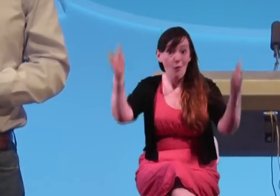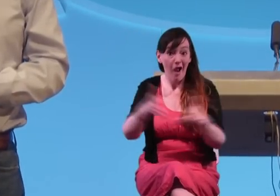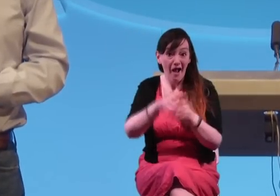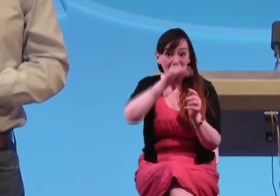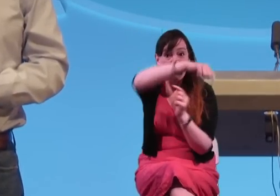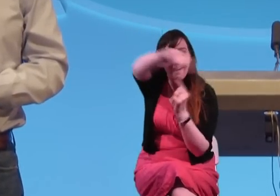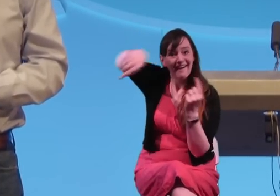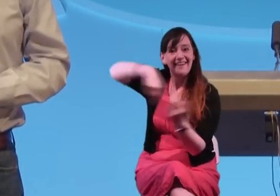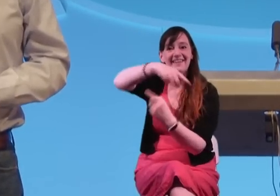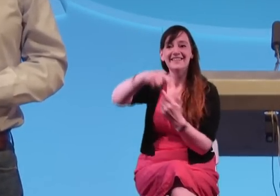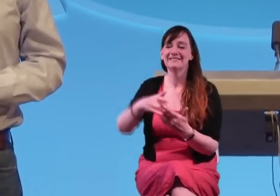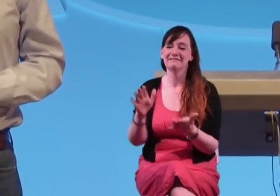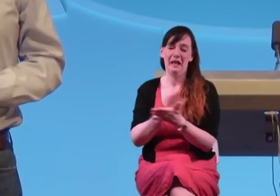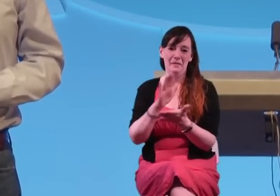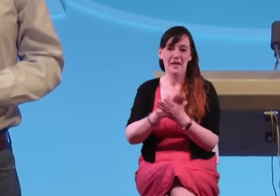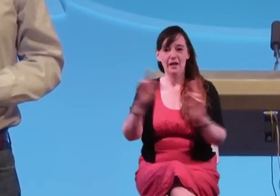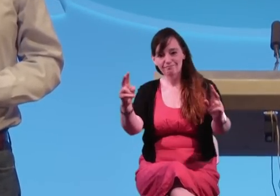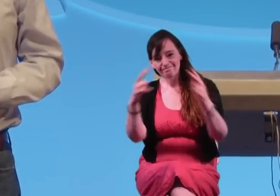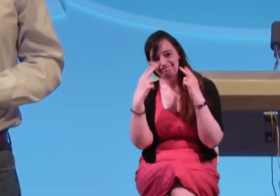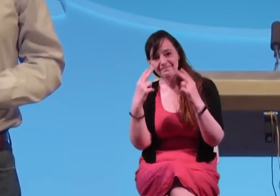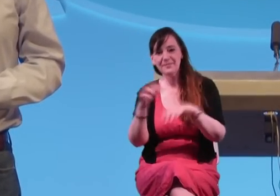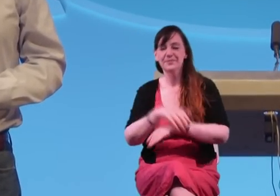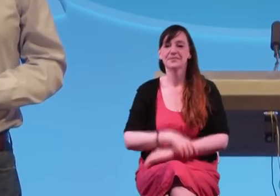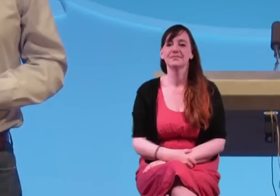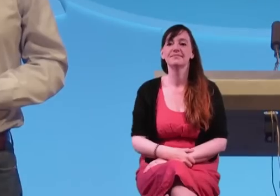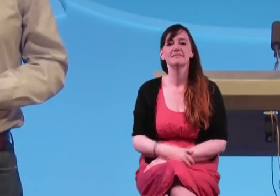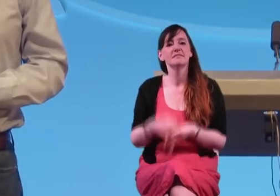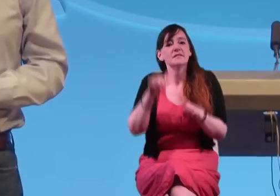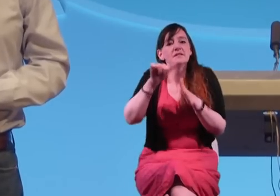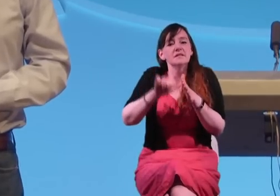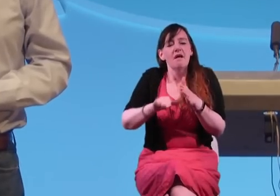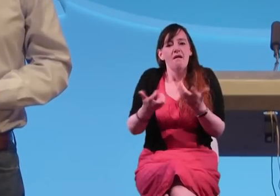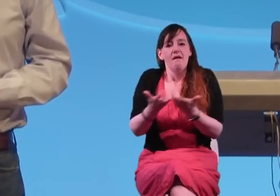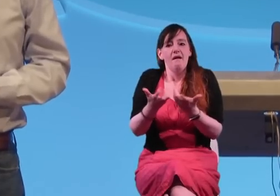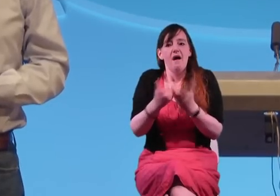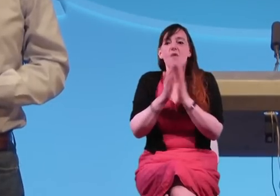to have you with us. Let's open with a word of prayer together.